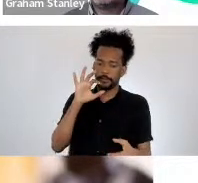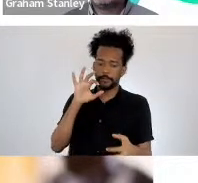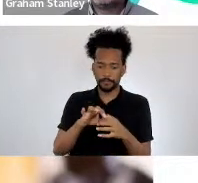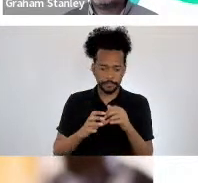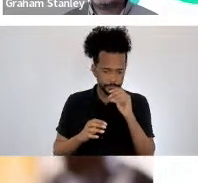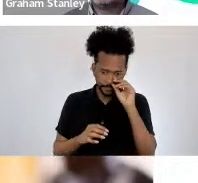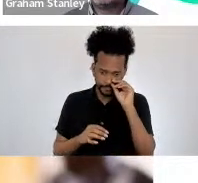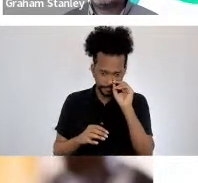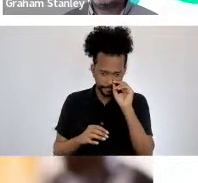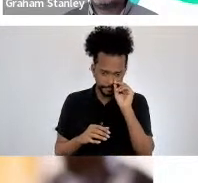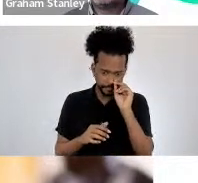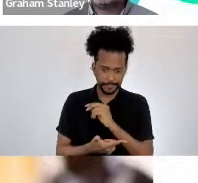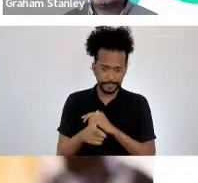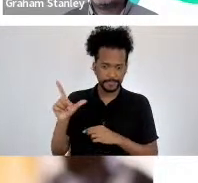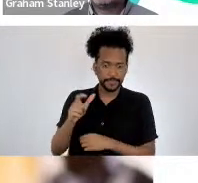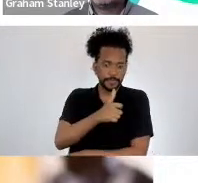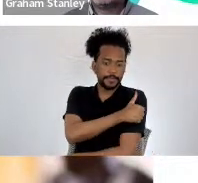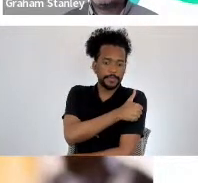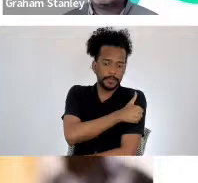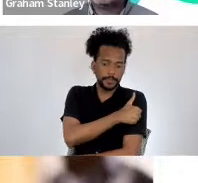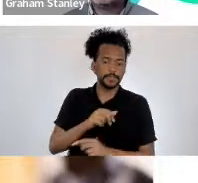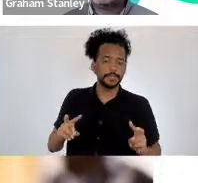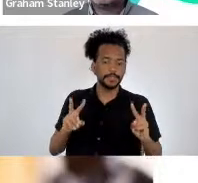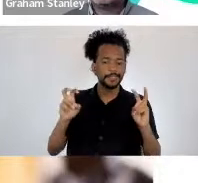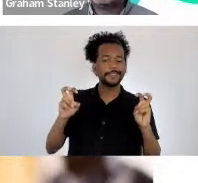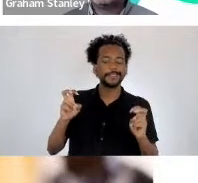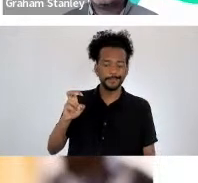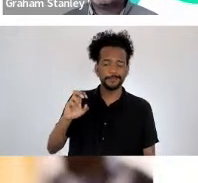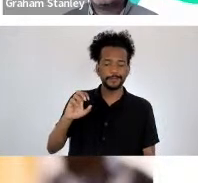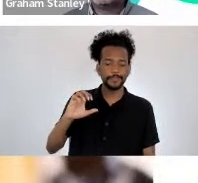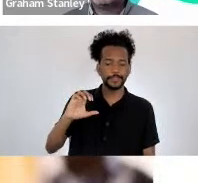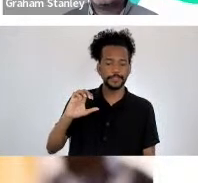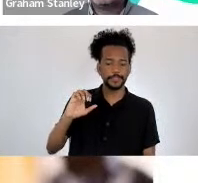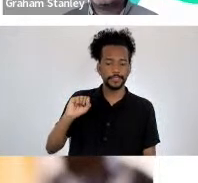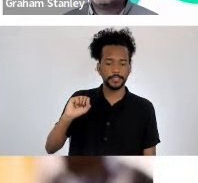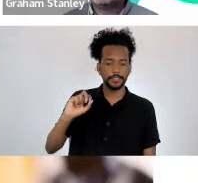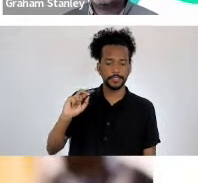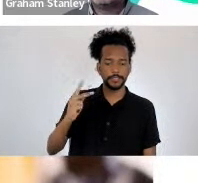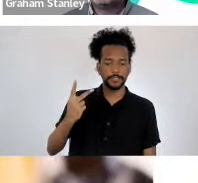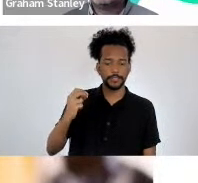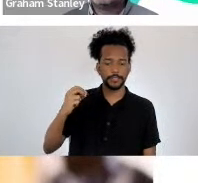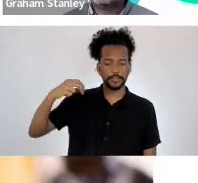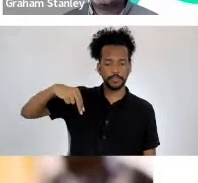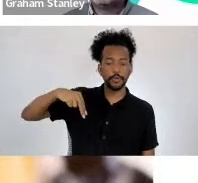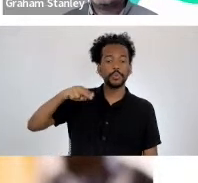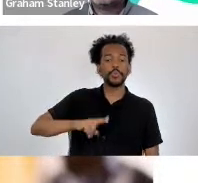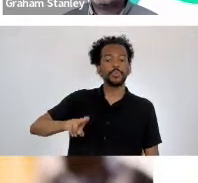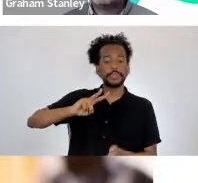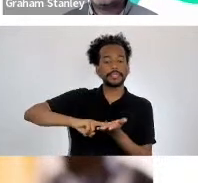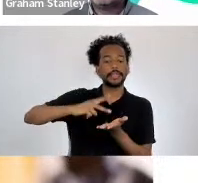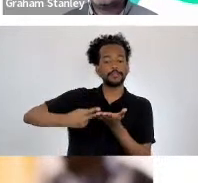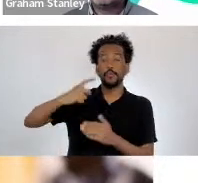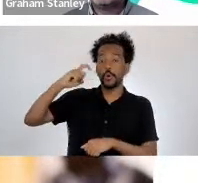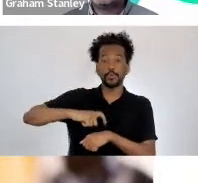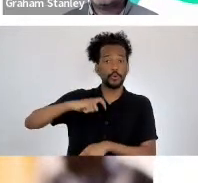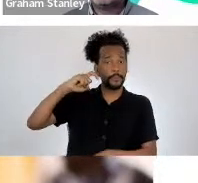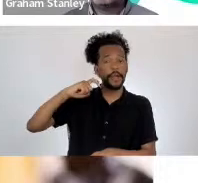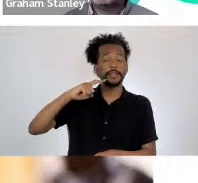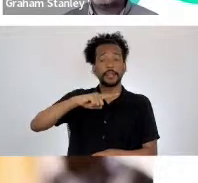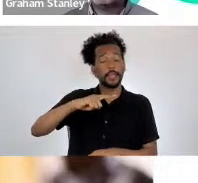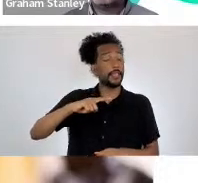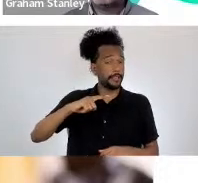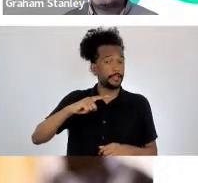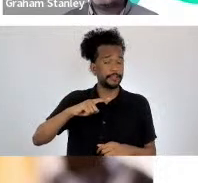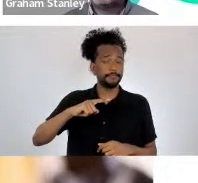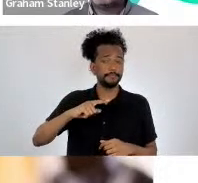With South Korean college students that explored the use of machine translation as a reference tool for second language writing. And they